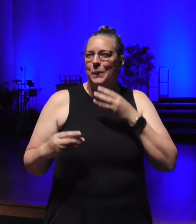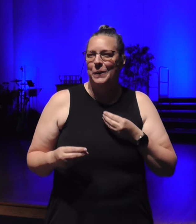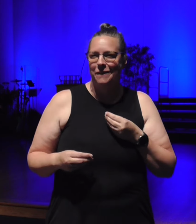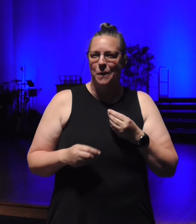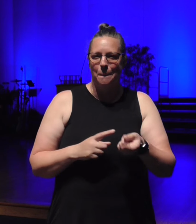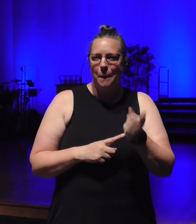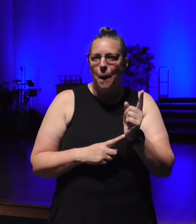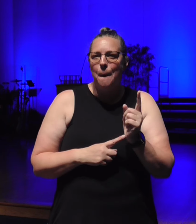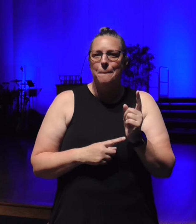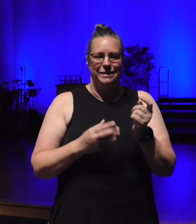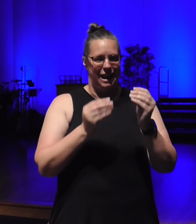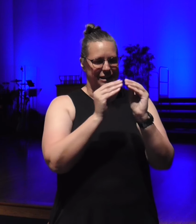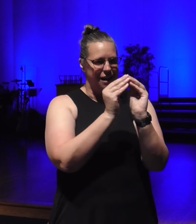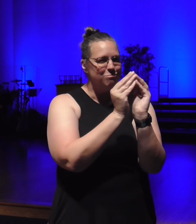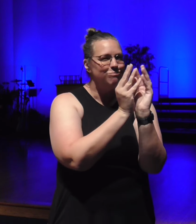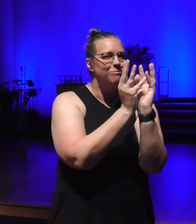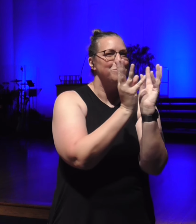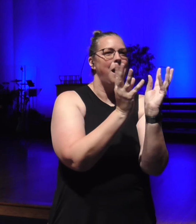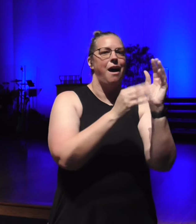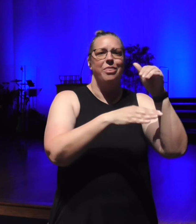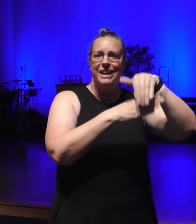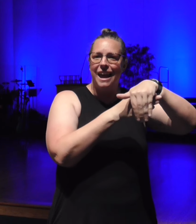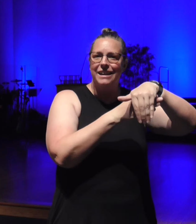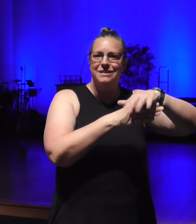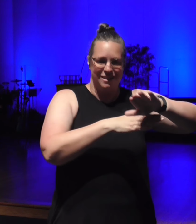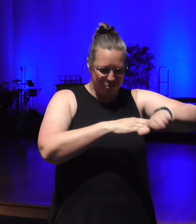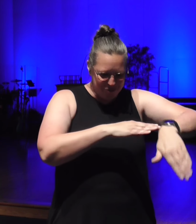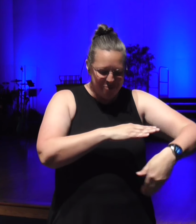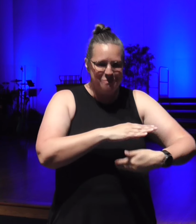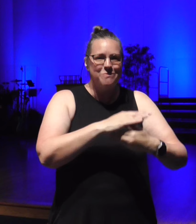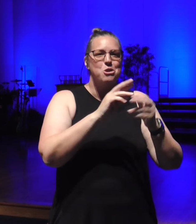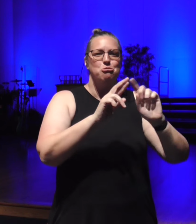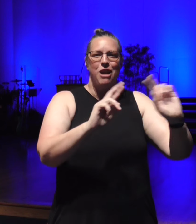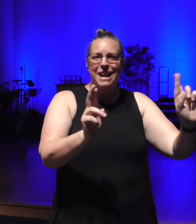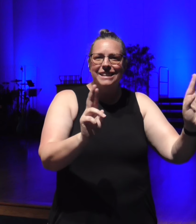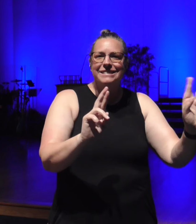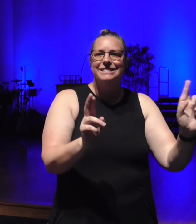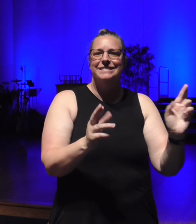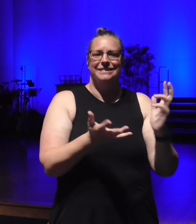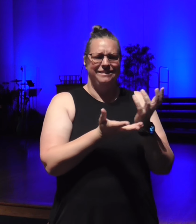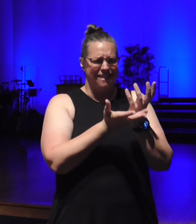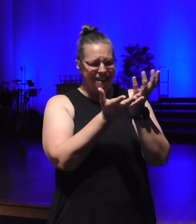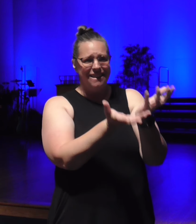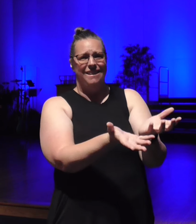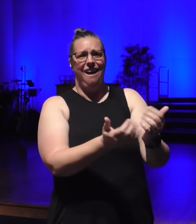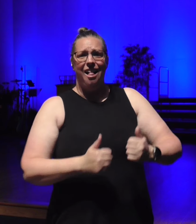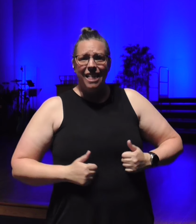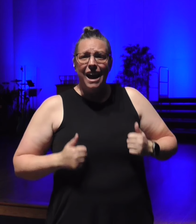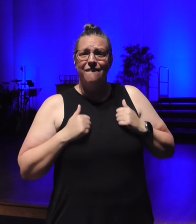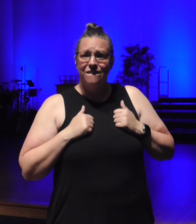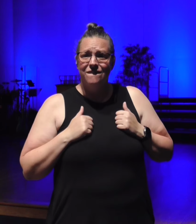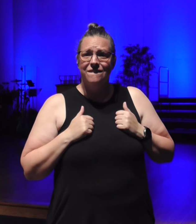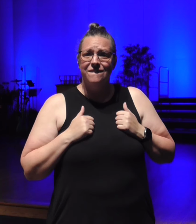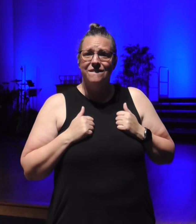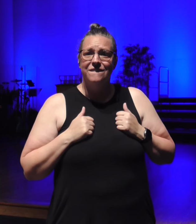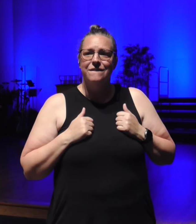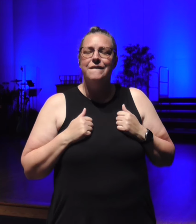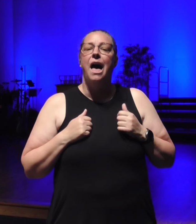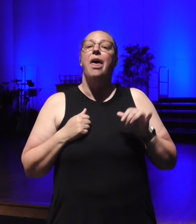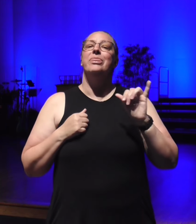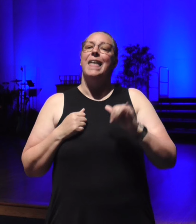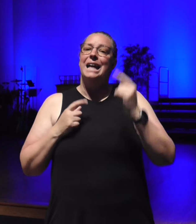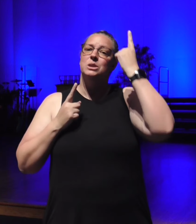was, open to the night, unapologetic, completely alive. That's what reflect